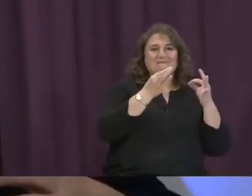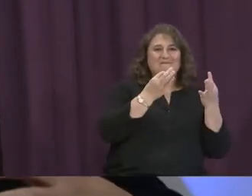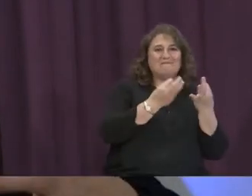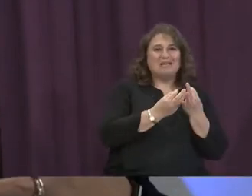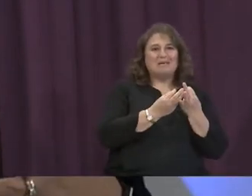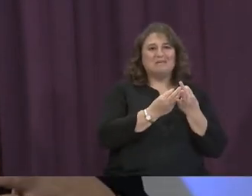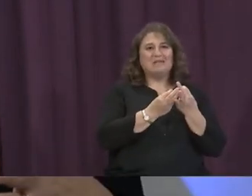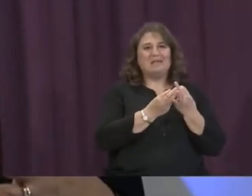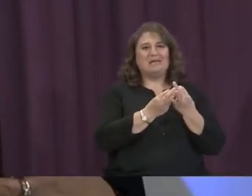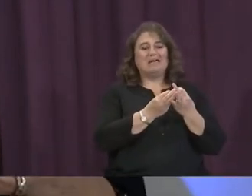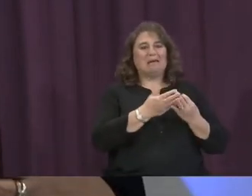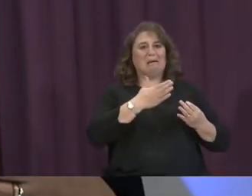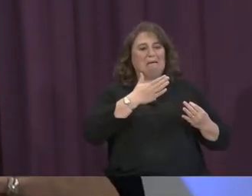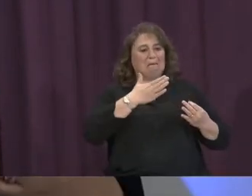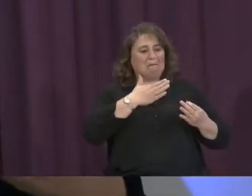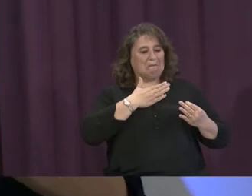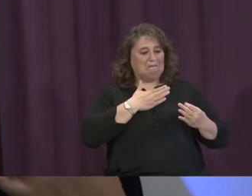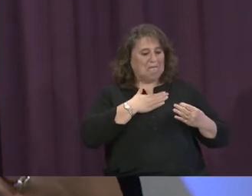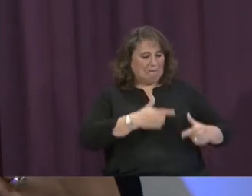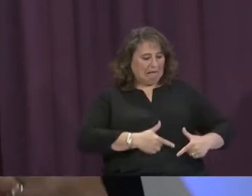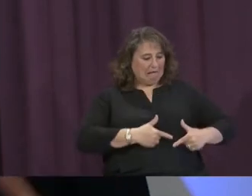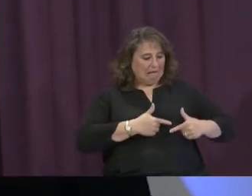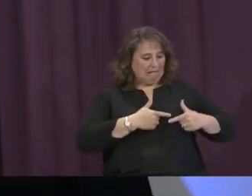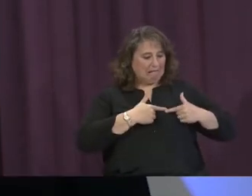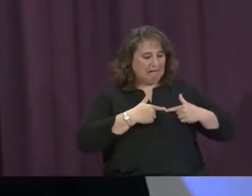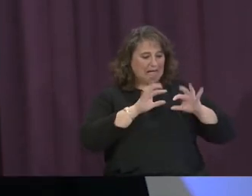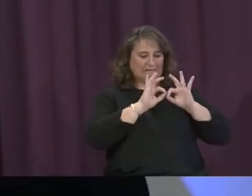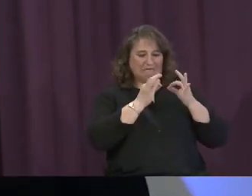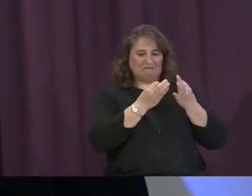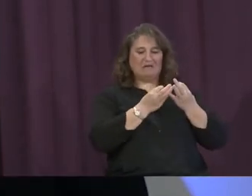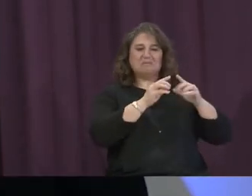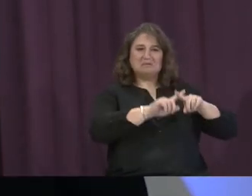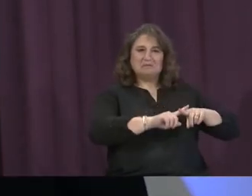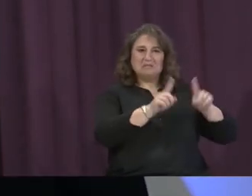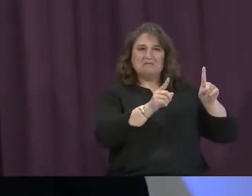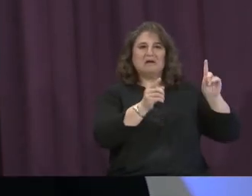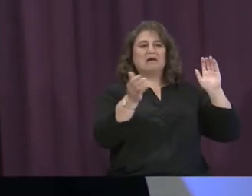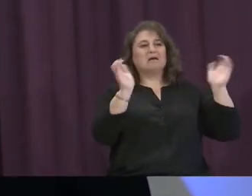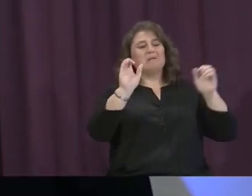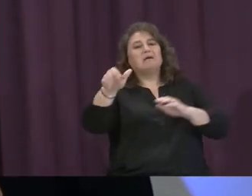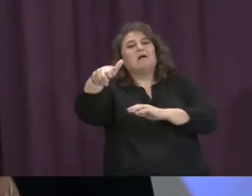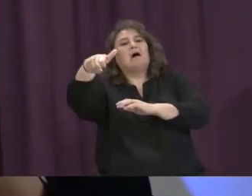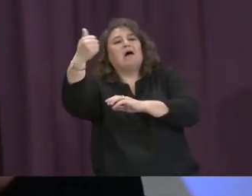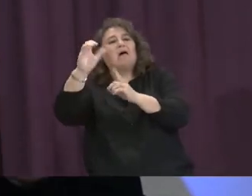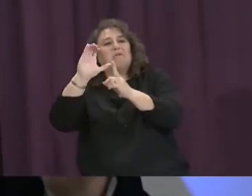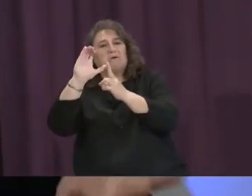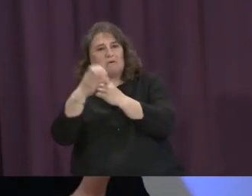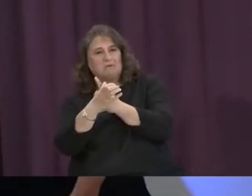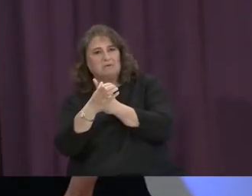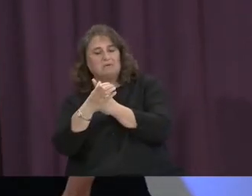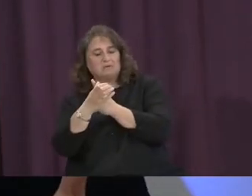we live is unique for all of us. In some cultures, they would have